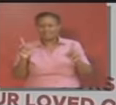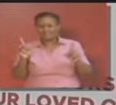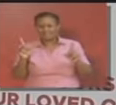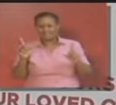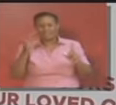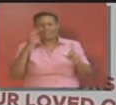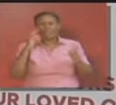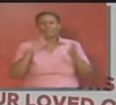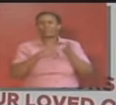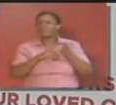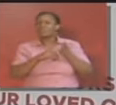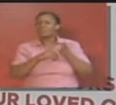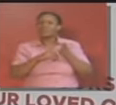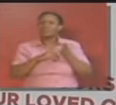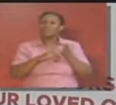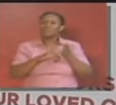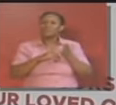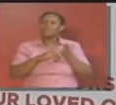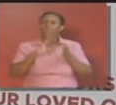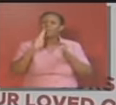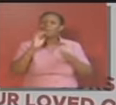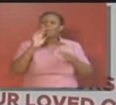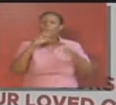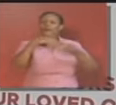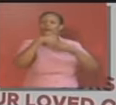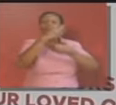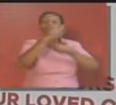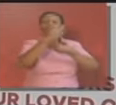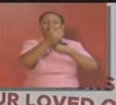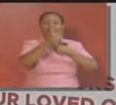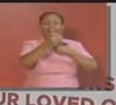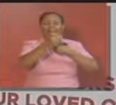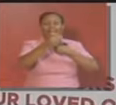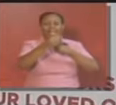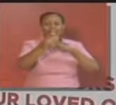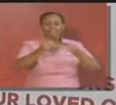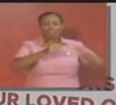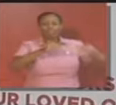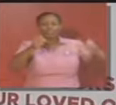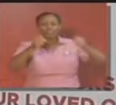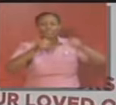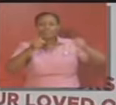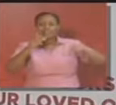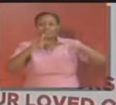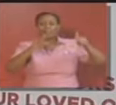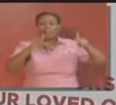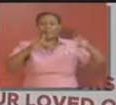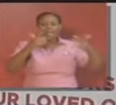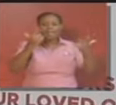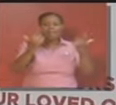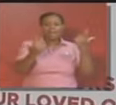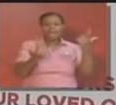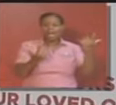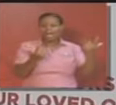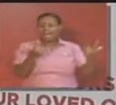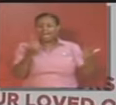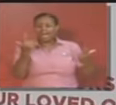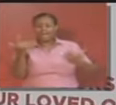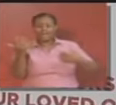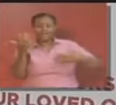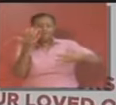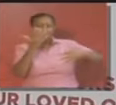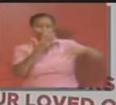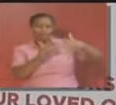to gather on the streets outside of bars, right? This is a very disturbing trend given the number of cases and contacts that were